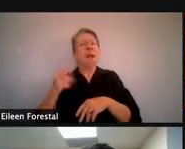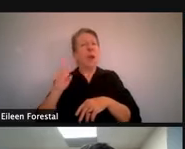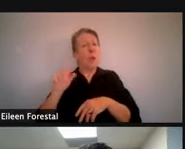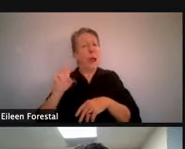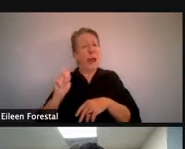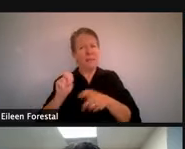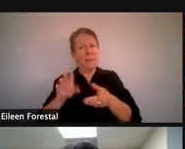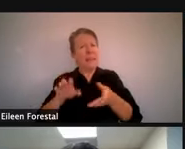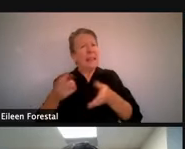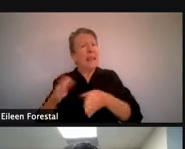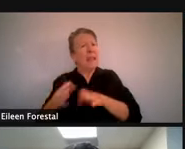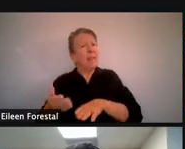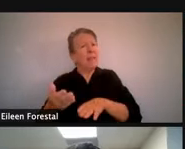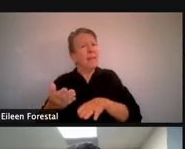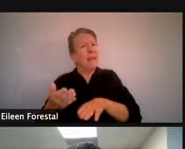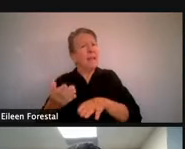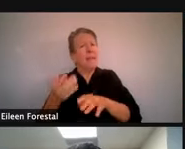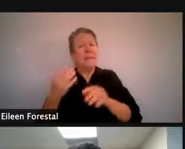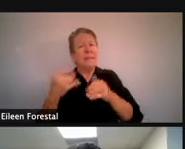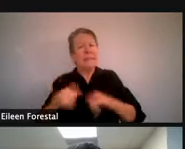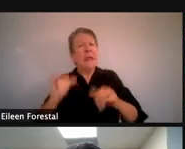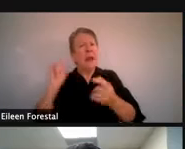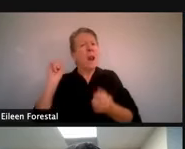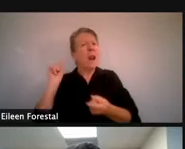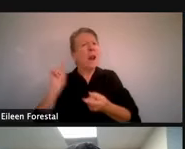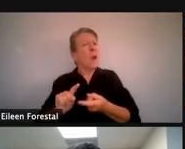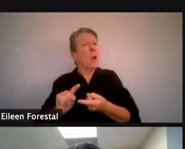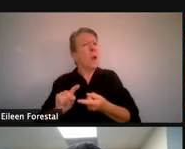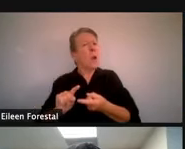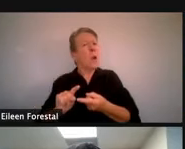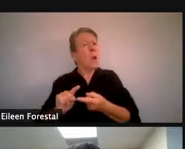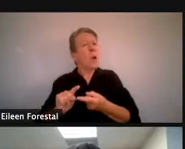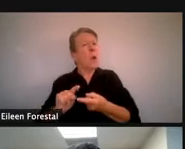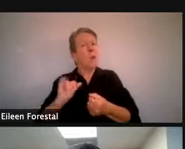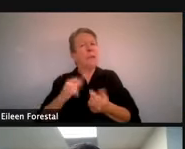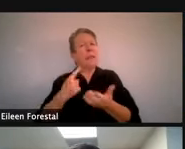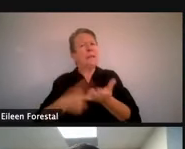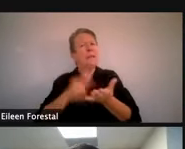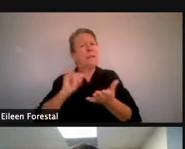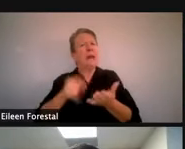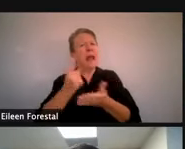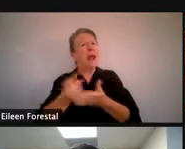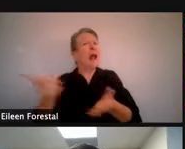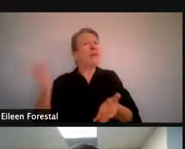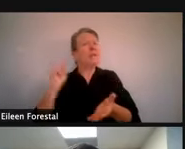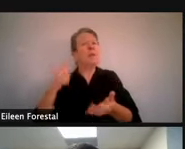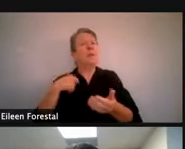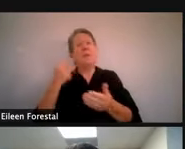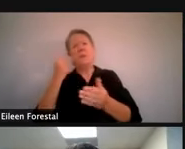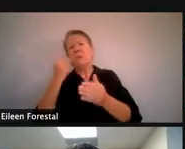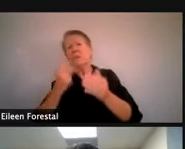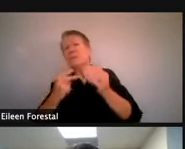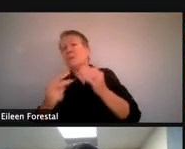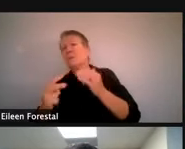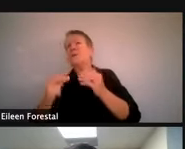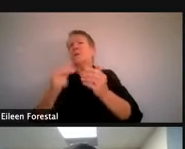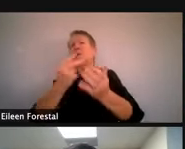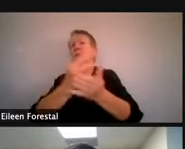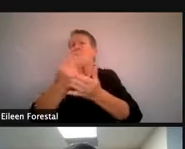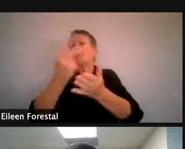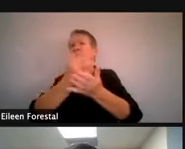things considered. We touched on this briefly a few days ago. What are we expecting to see in the coming weeks? Is it going to be a big COVID